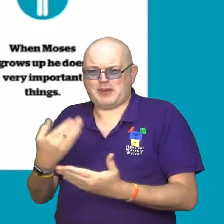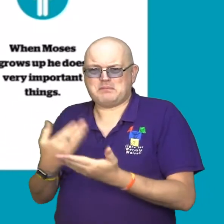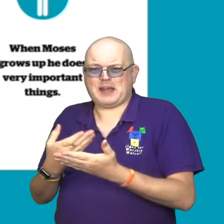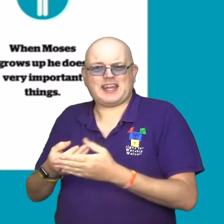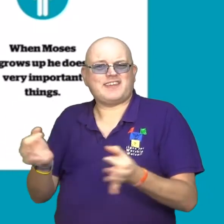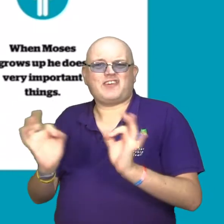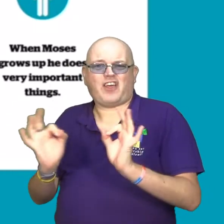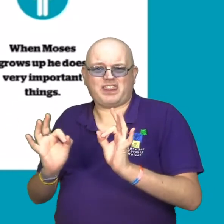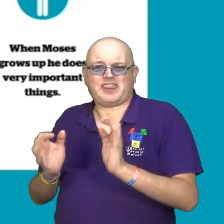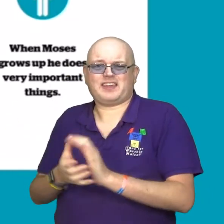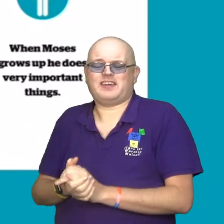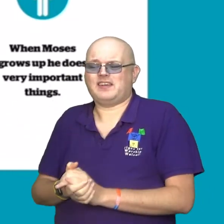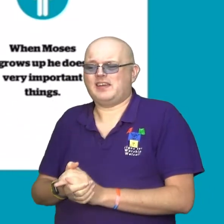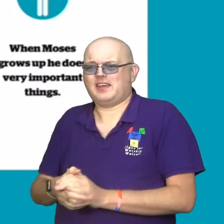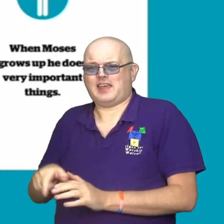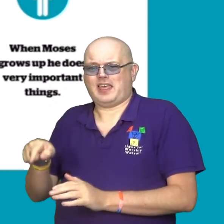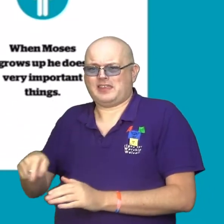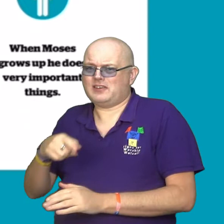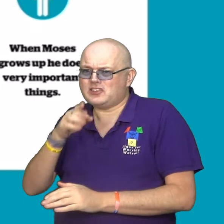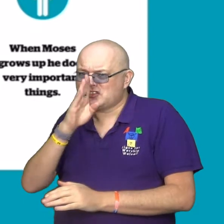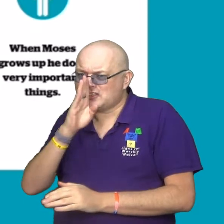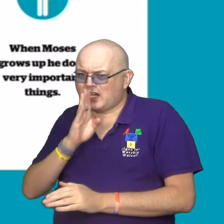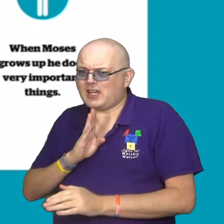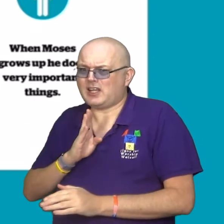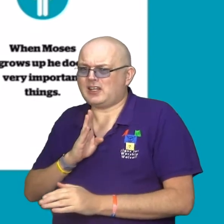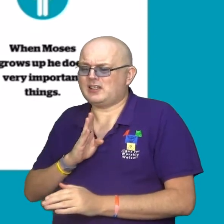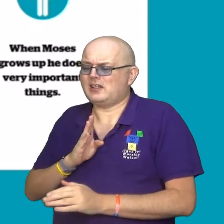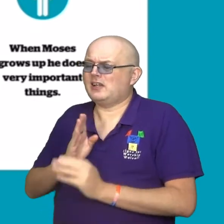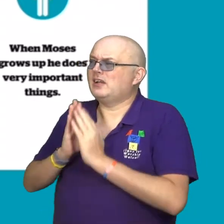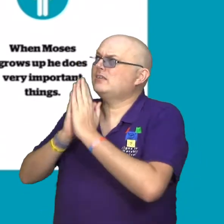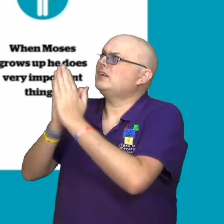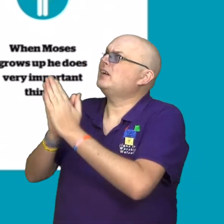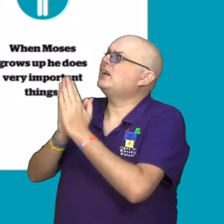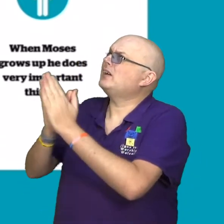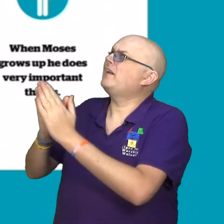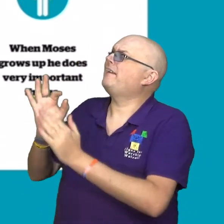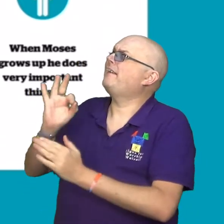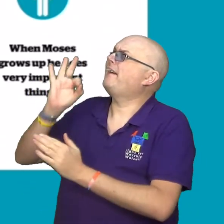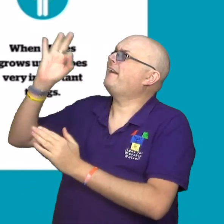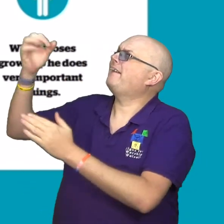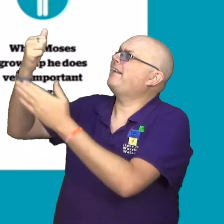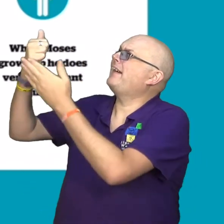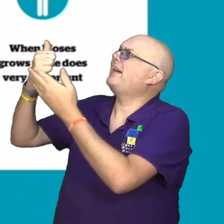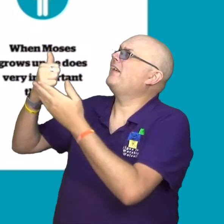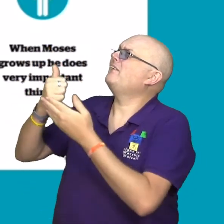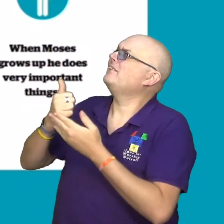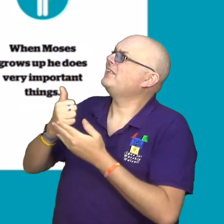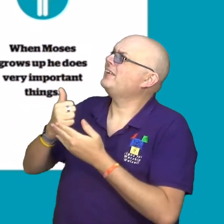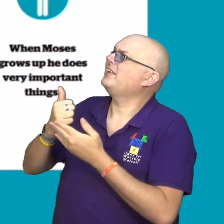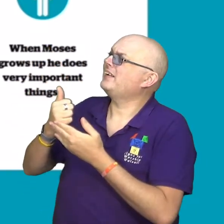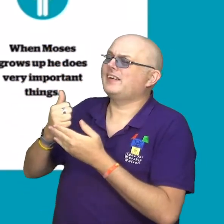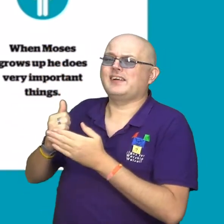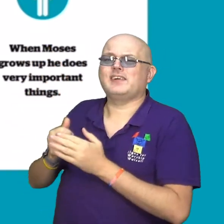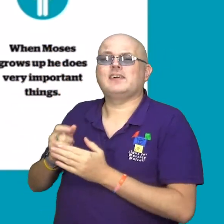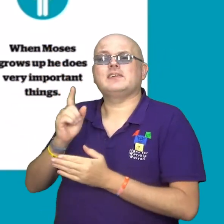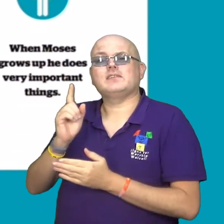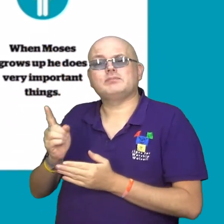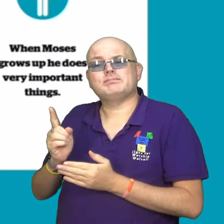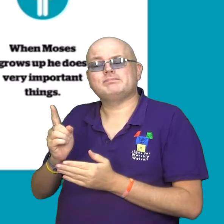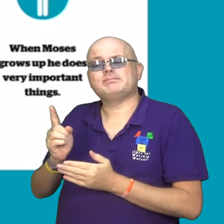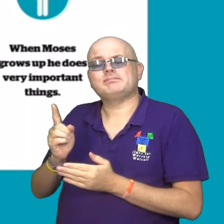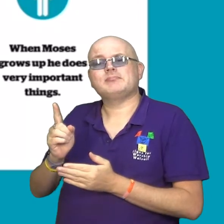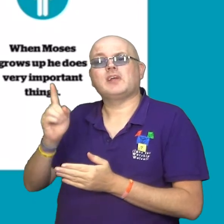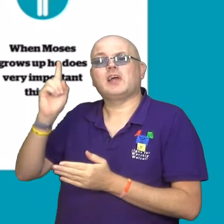money. The people were very sad. They prayed to God and asked for his help.